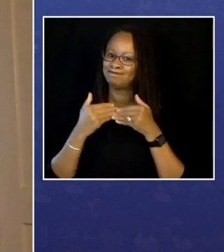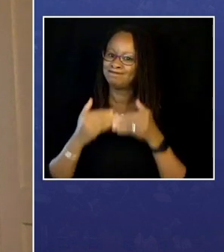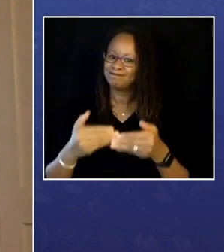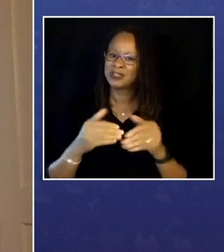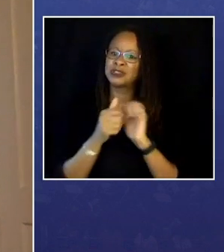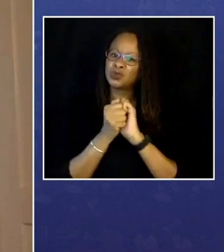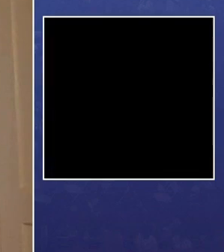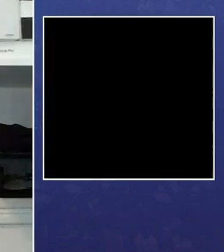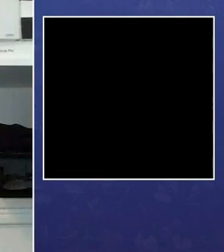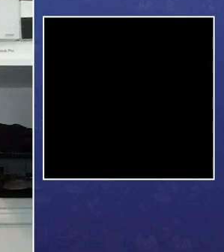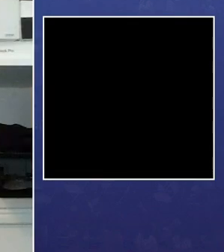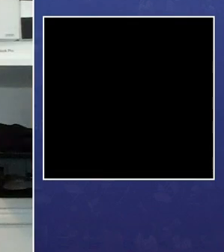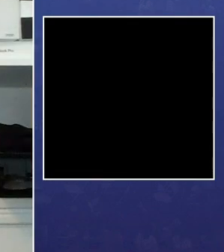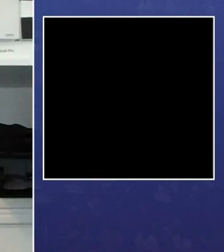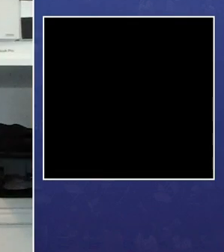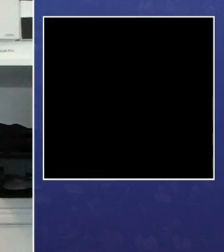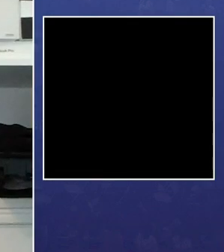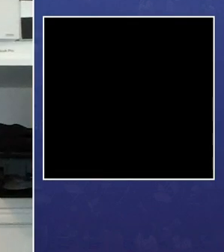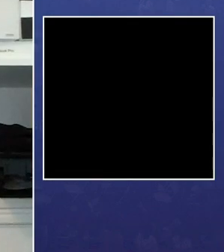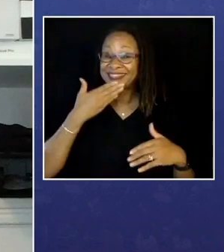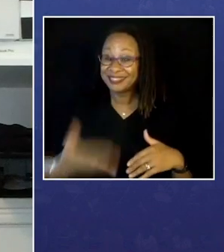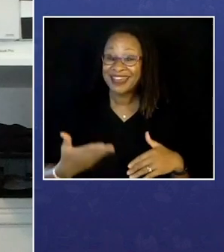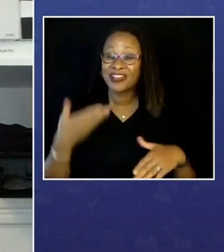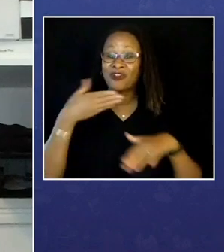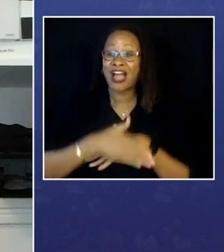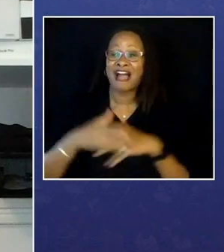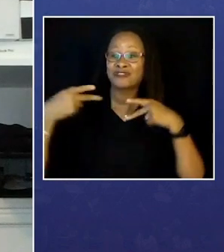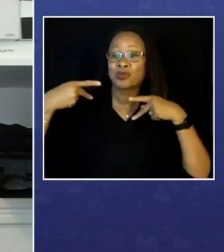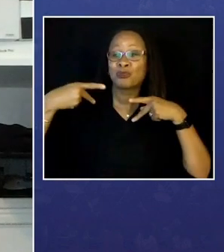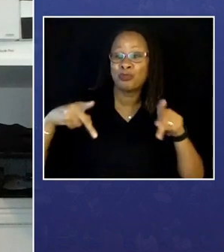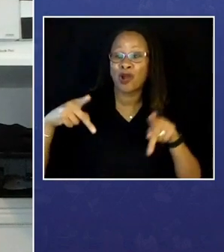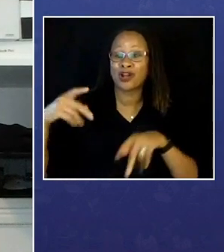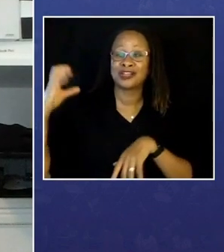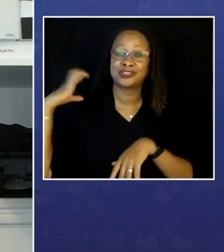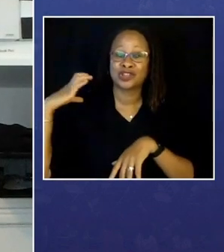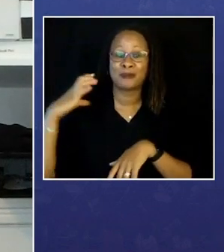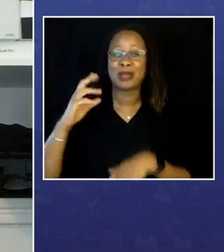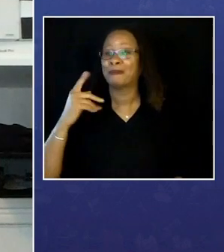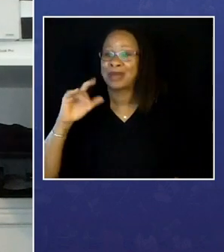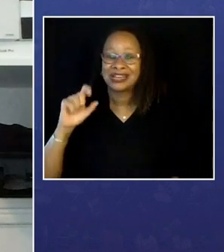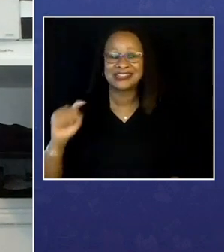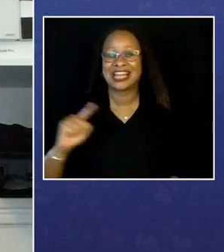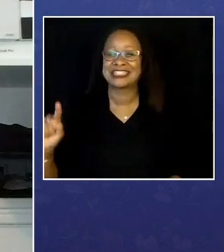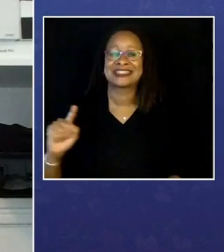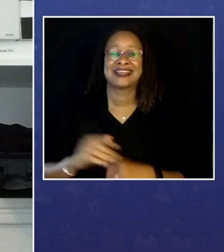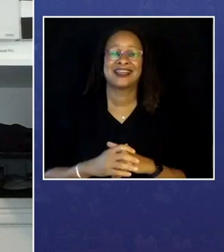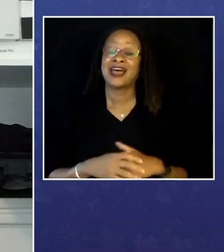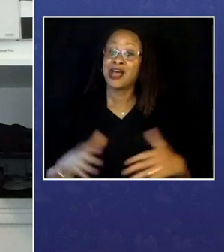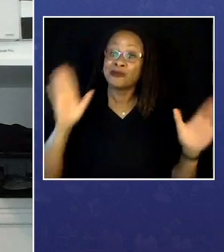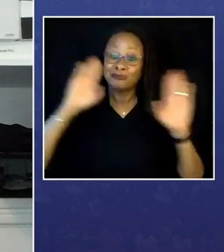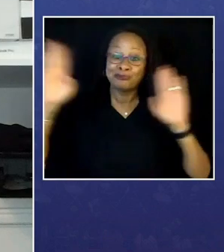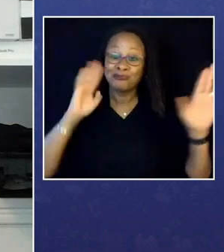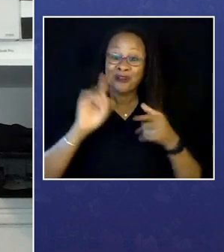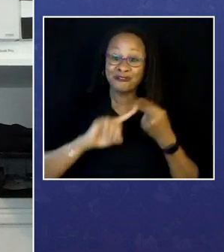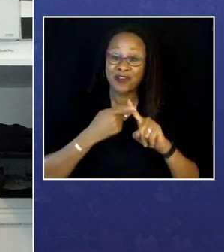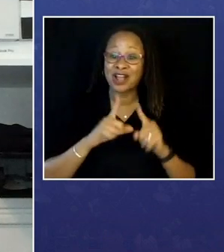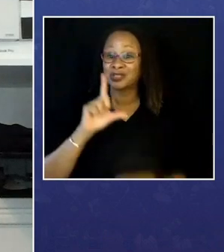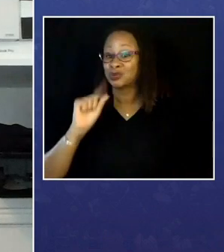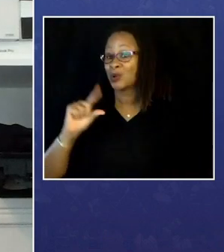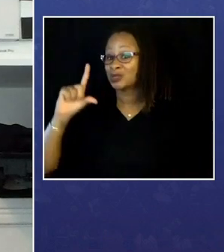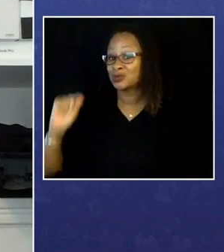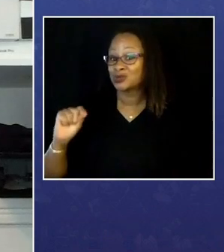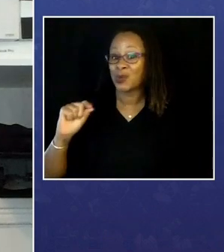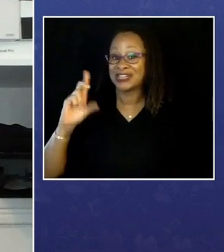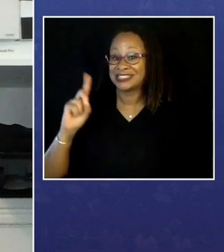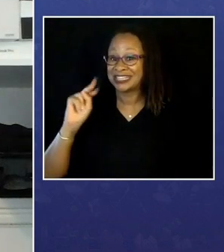do it together. Well, thank you, after-party chairman Perez. And greetings, friends. The 2020 DNC has been full